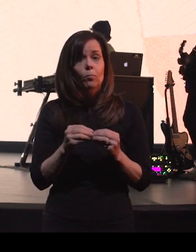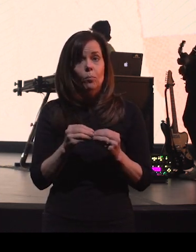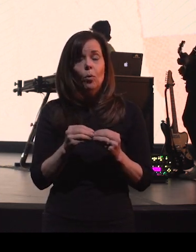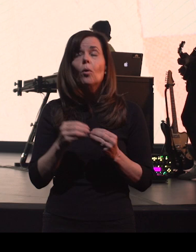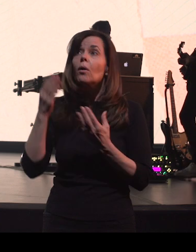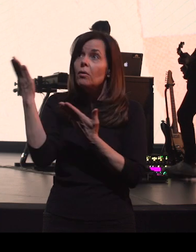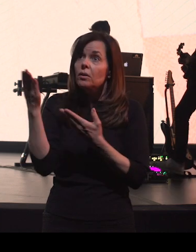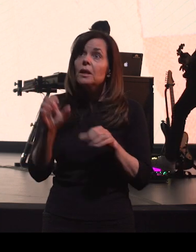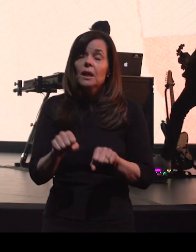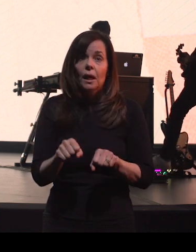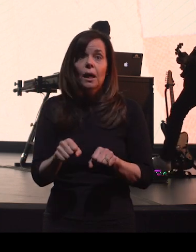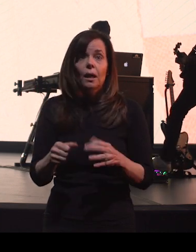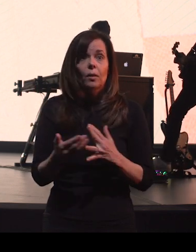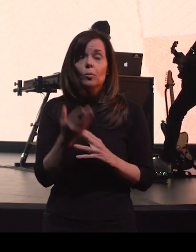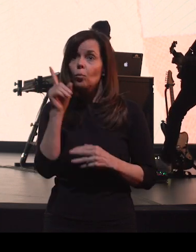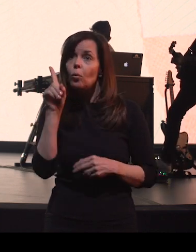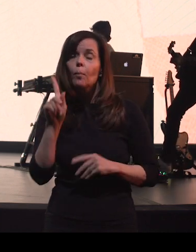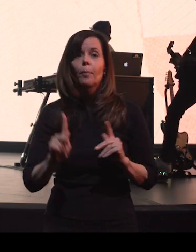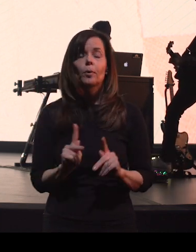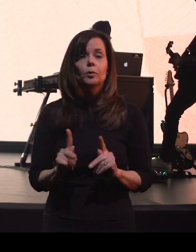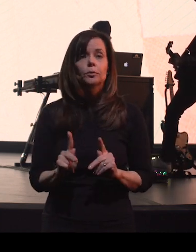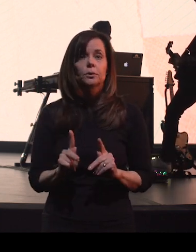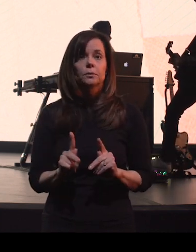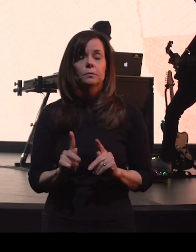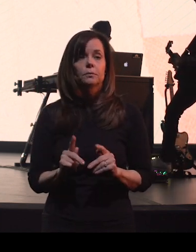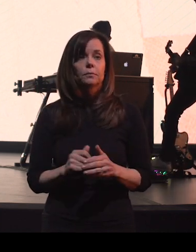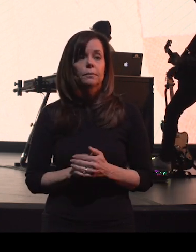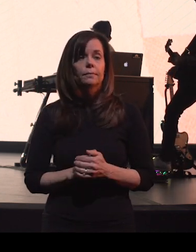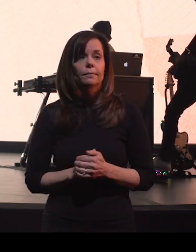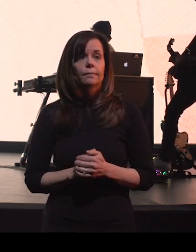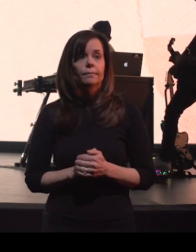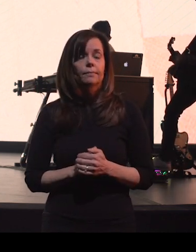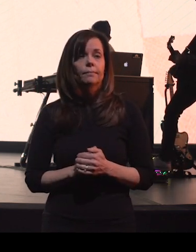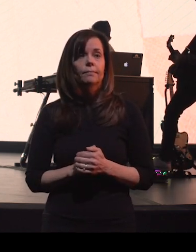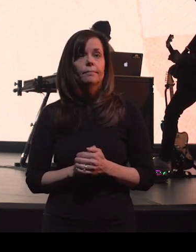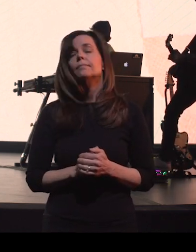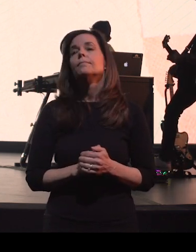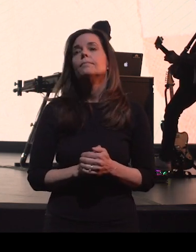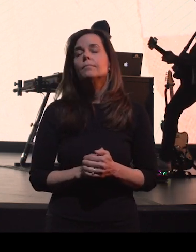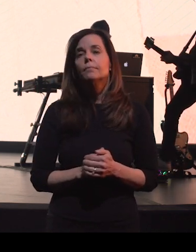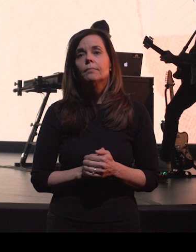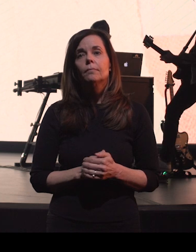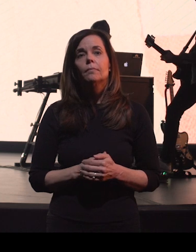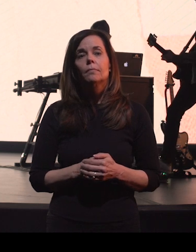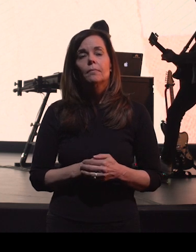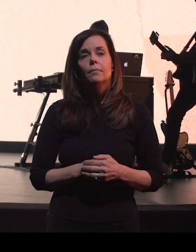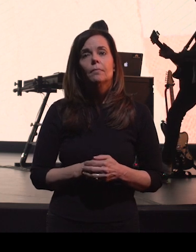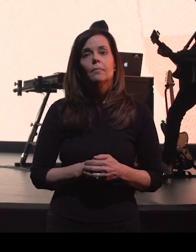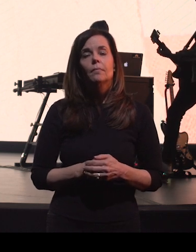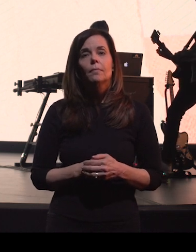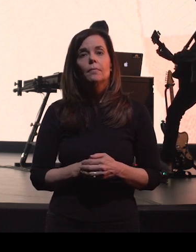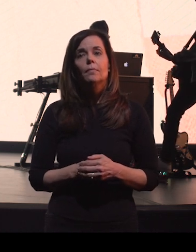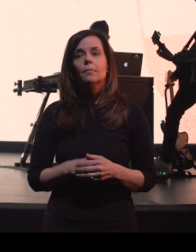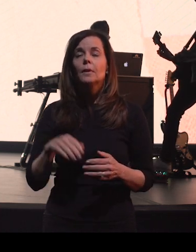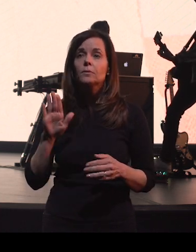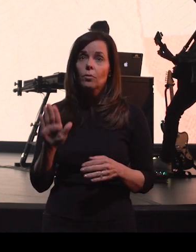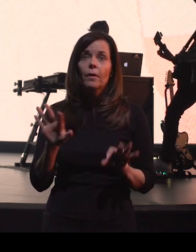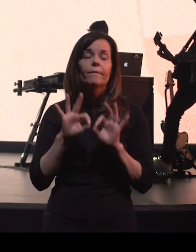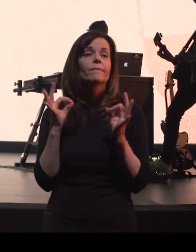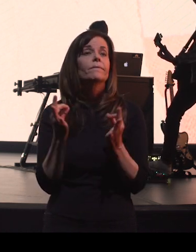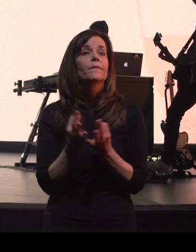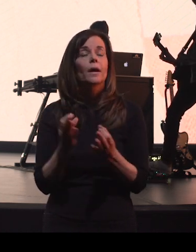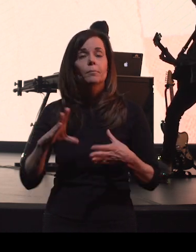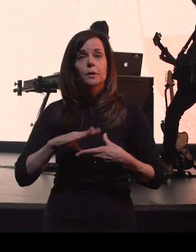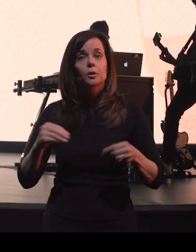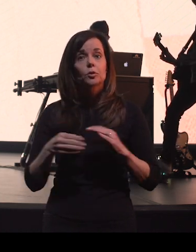your involvement, through how you gave to Press On campaign, that family's story is also our story.